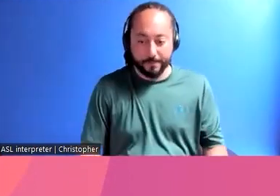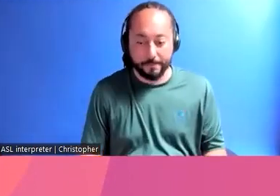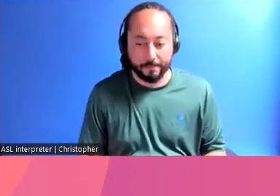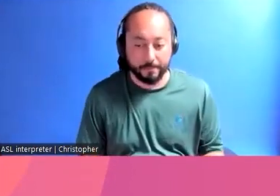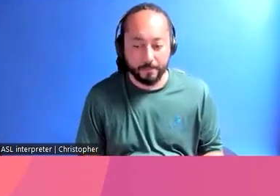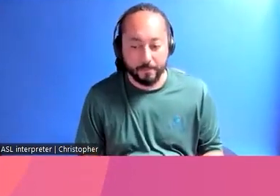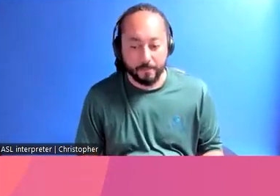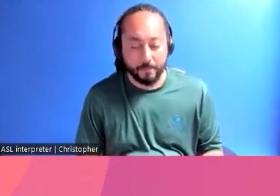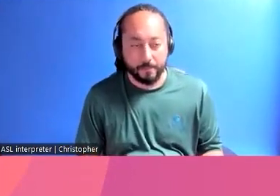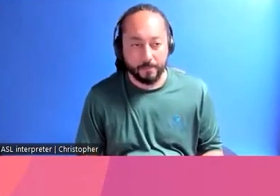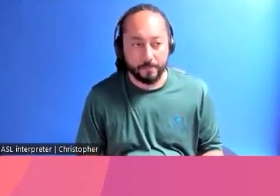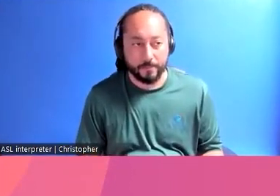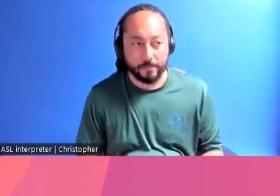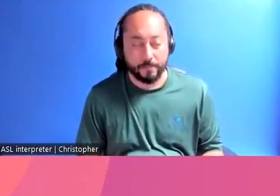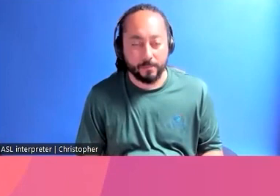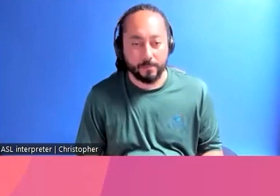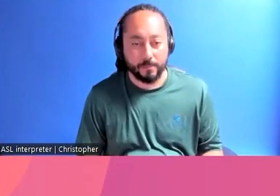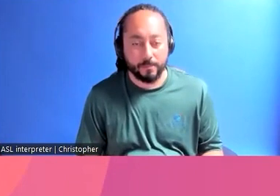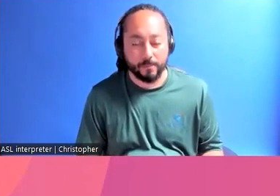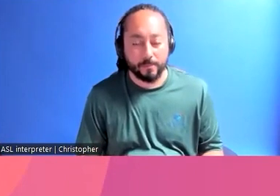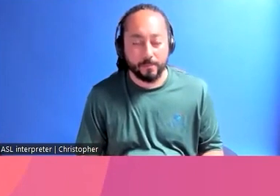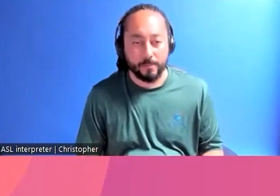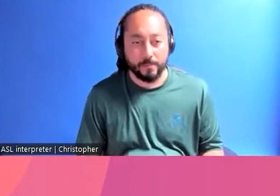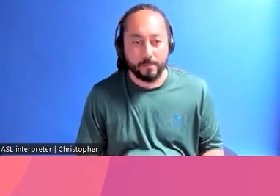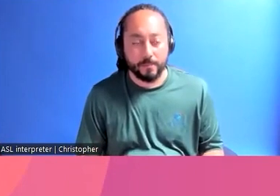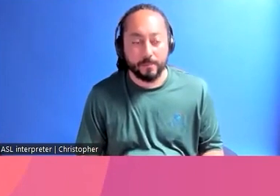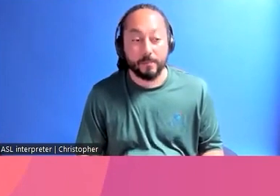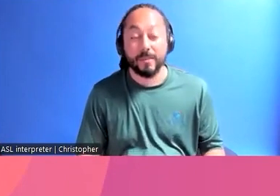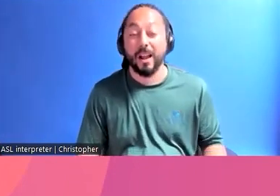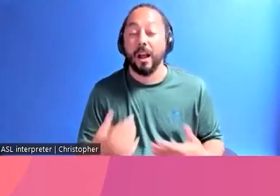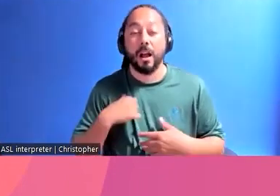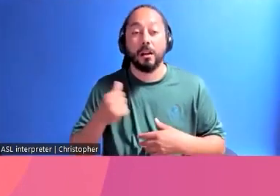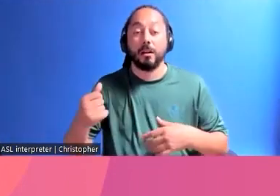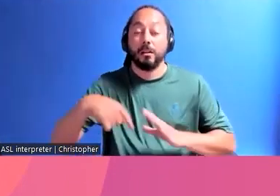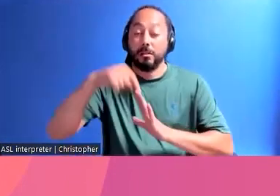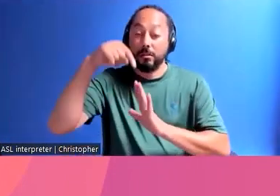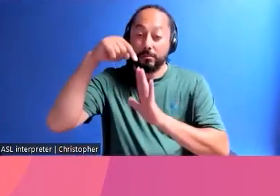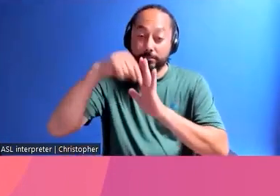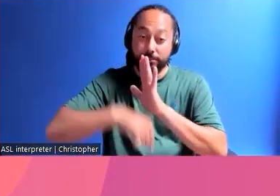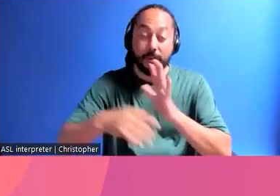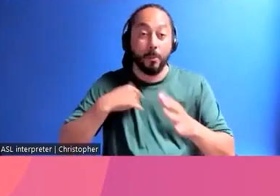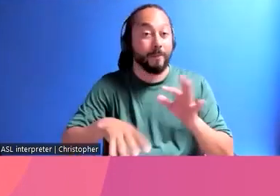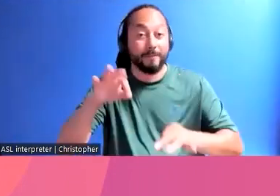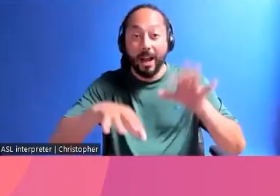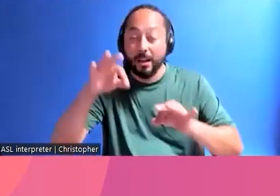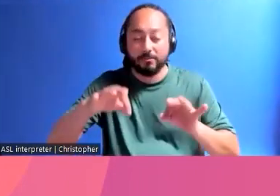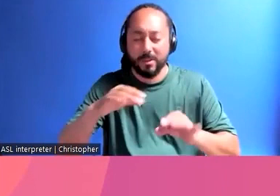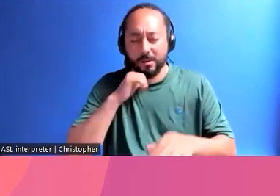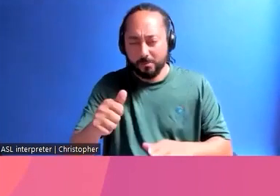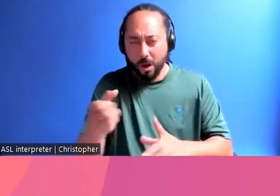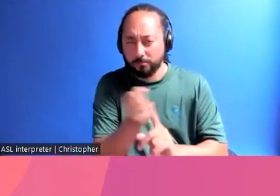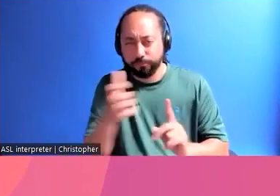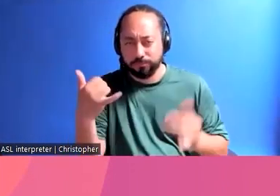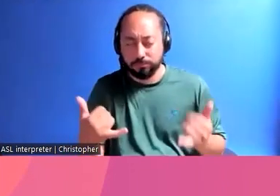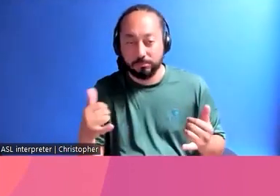And so while I won't get into the details about the findings, I do encourage you all to